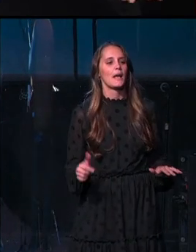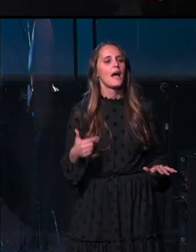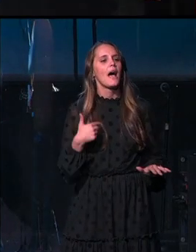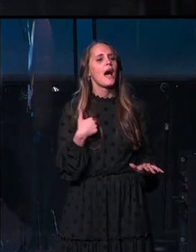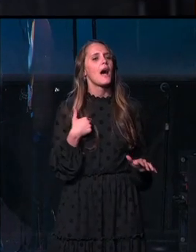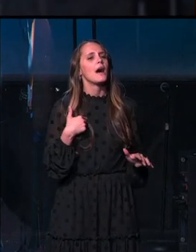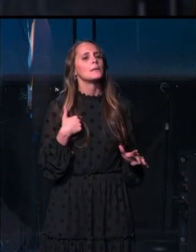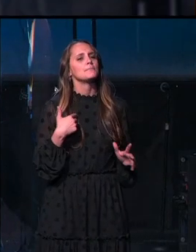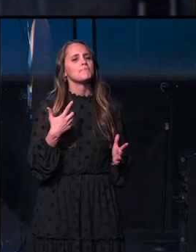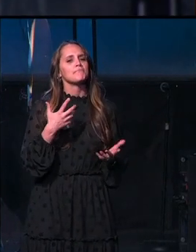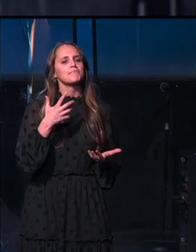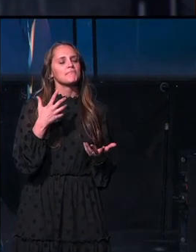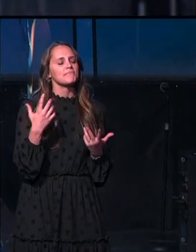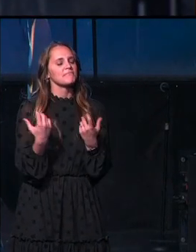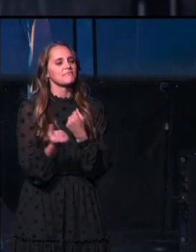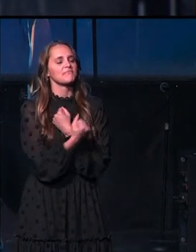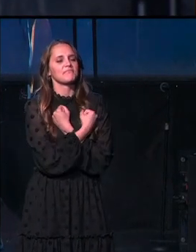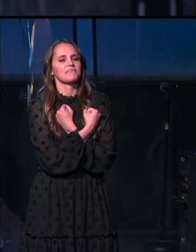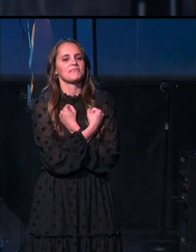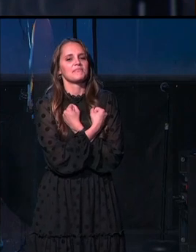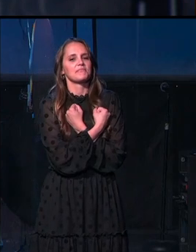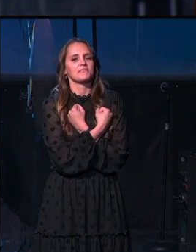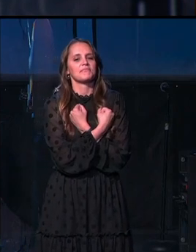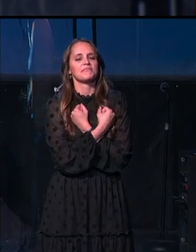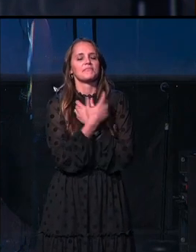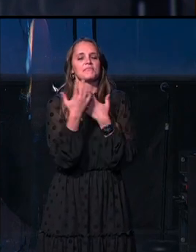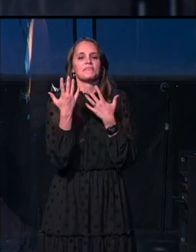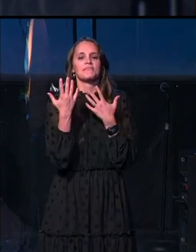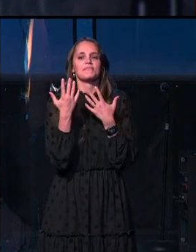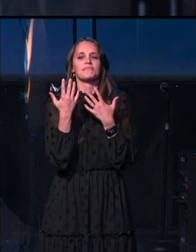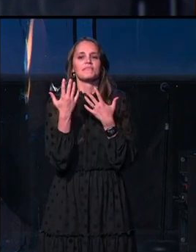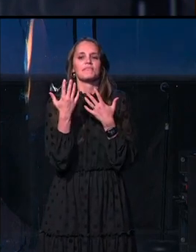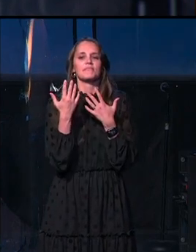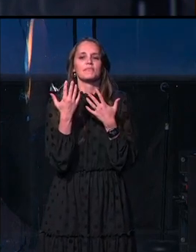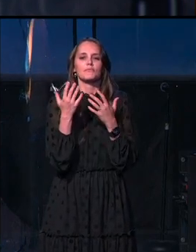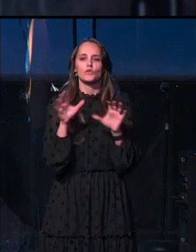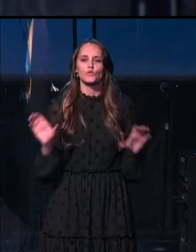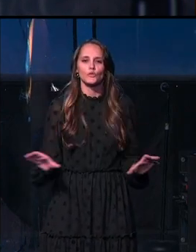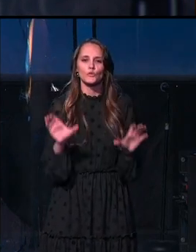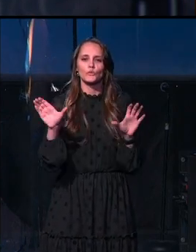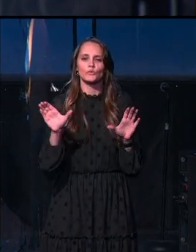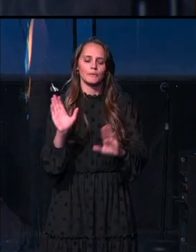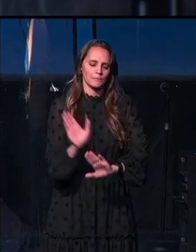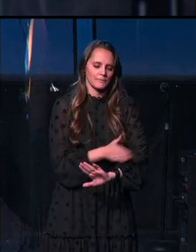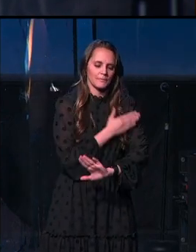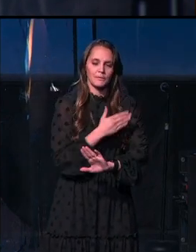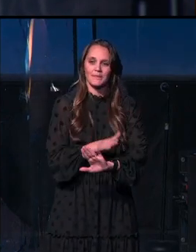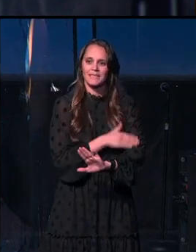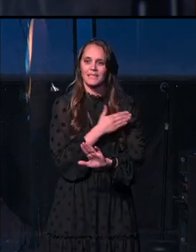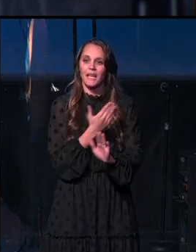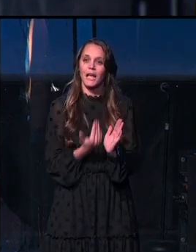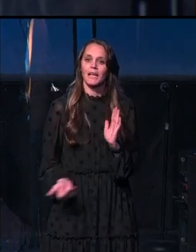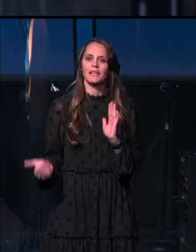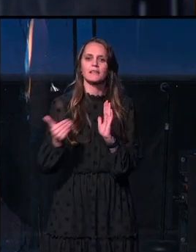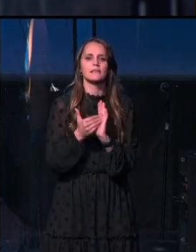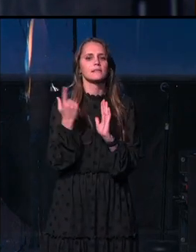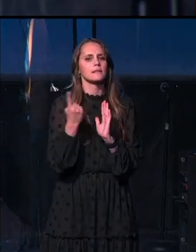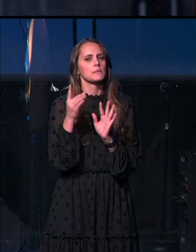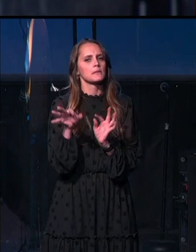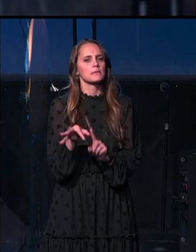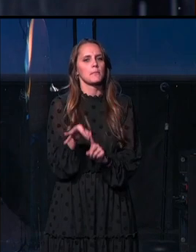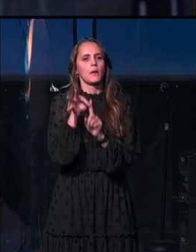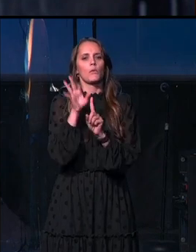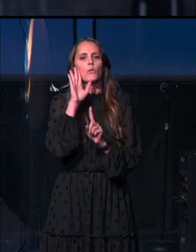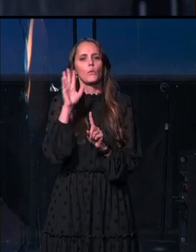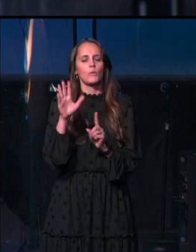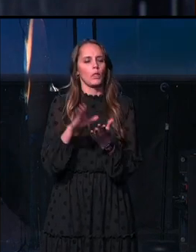just love to take us through that chorus again. And there's something so special we're going to learn about today. It's,